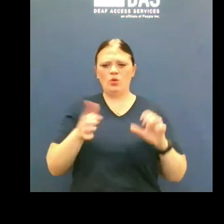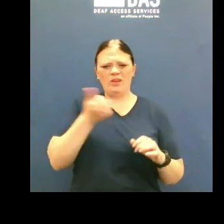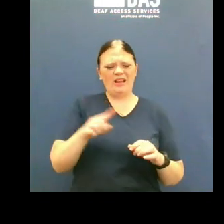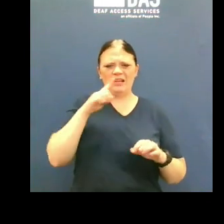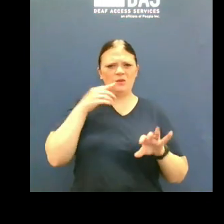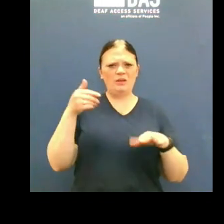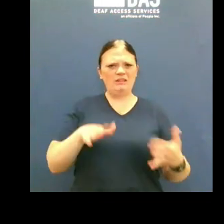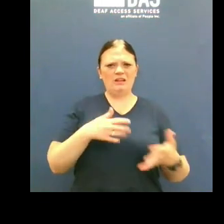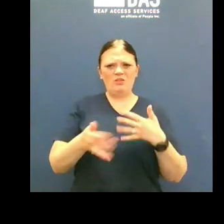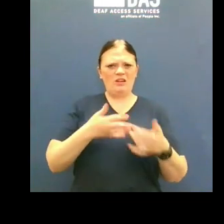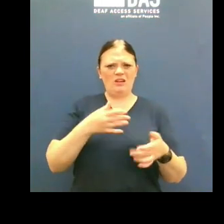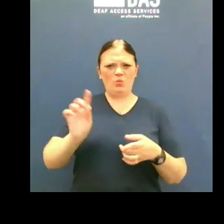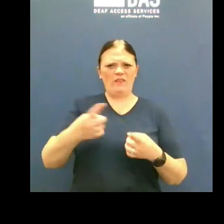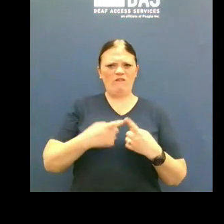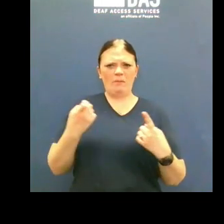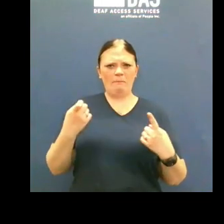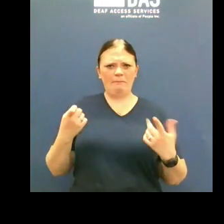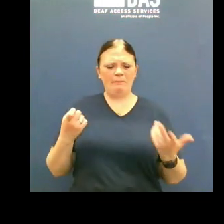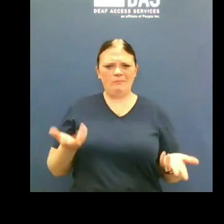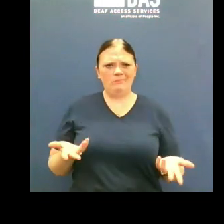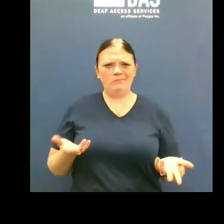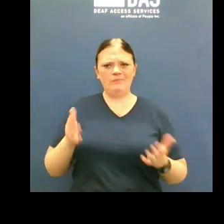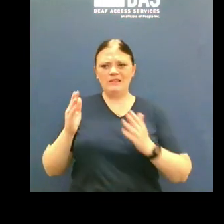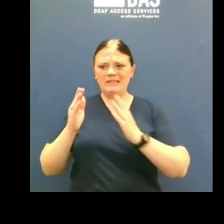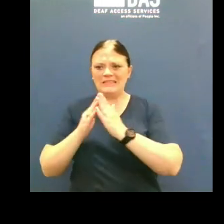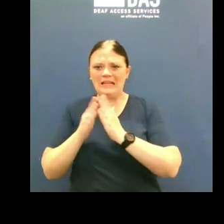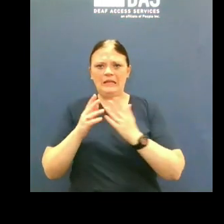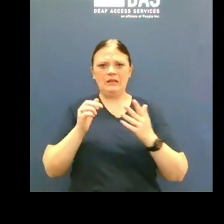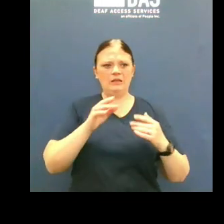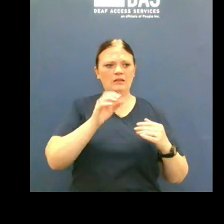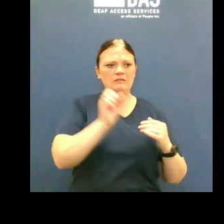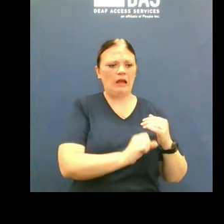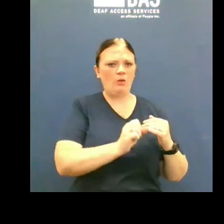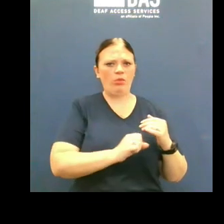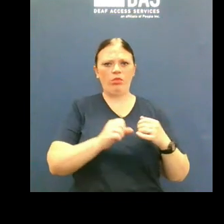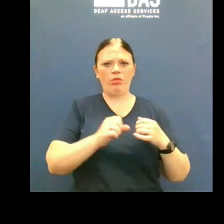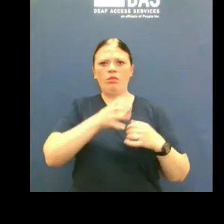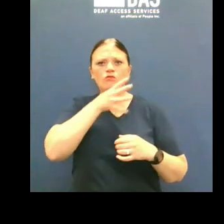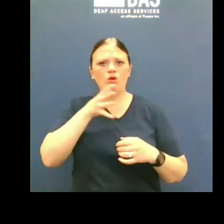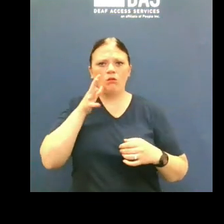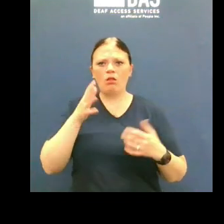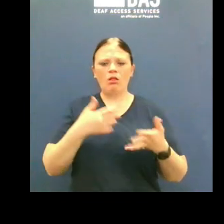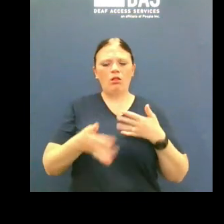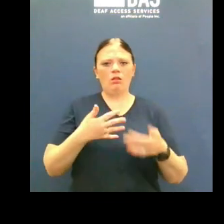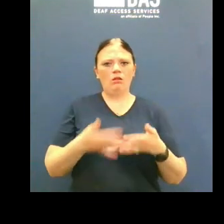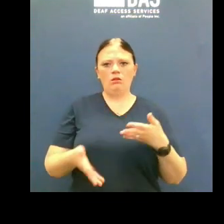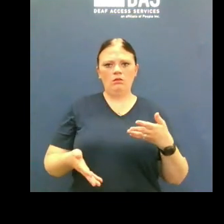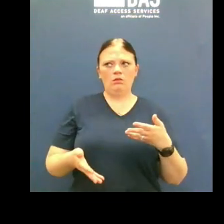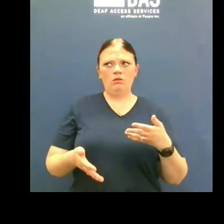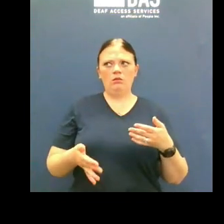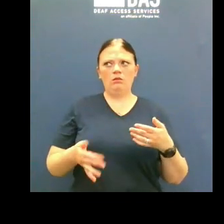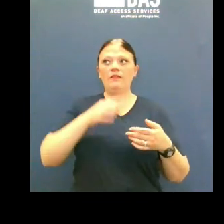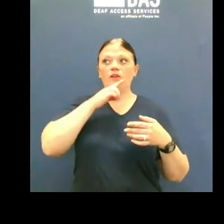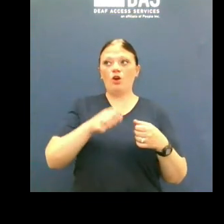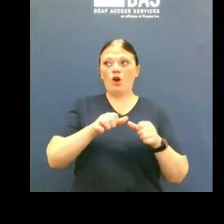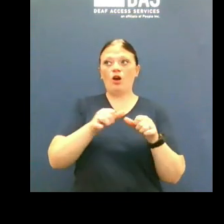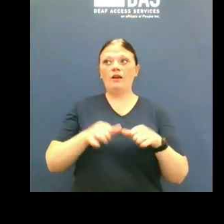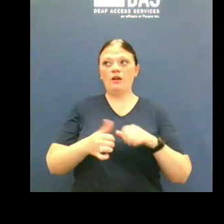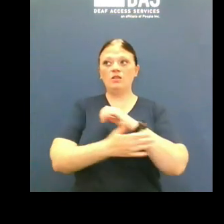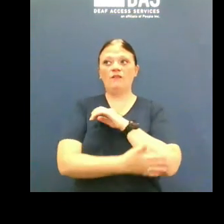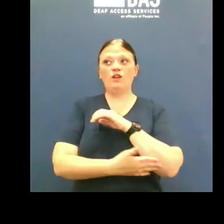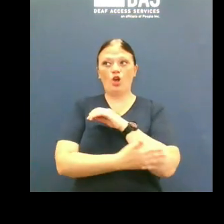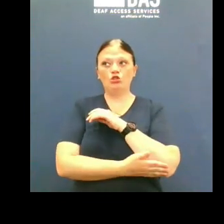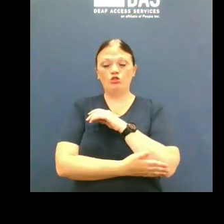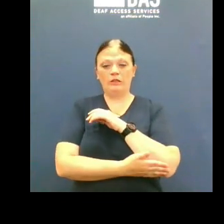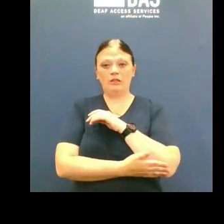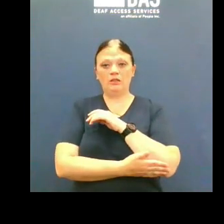die regardless of where they come from, whether they're in the city or the suburbs or the rural area. But while there are areas of the country